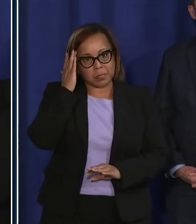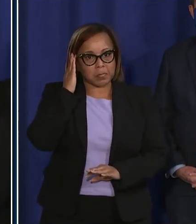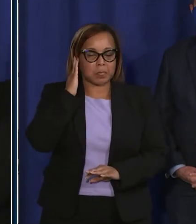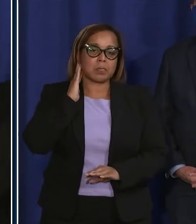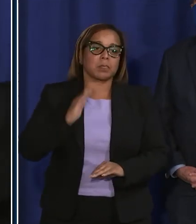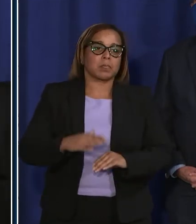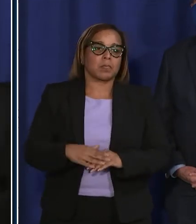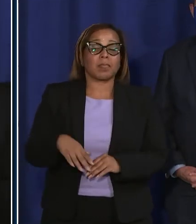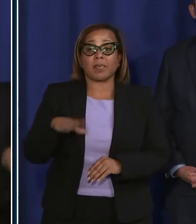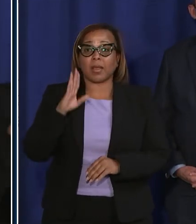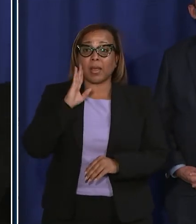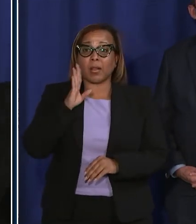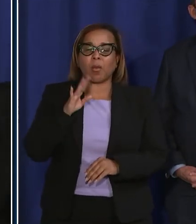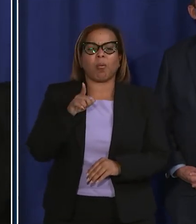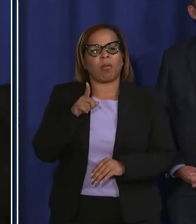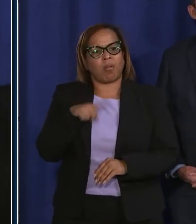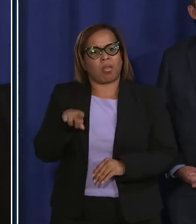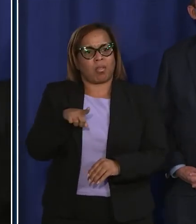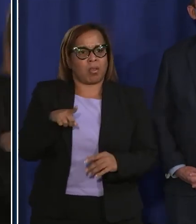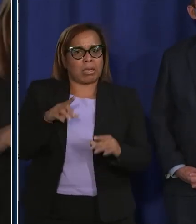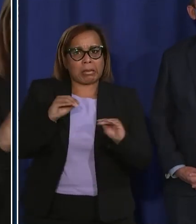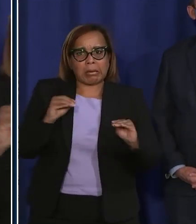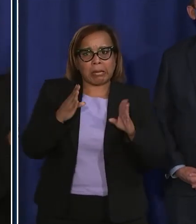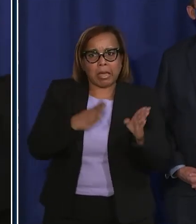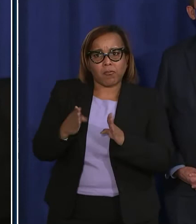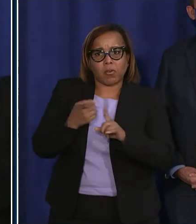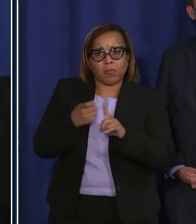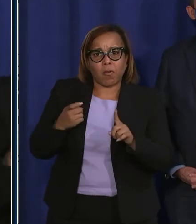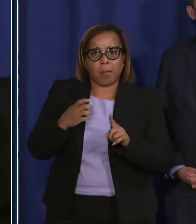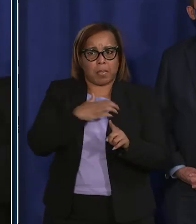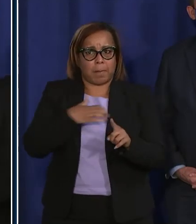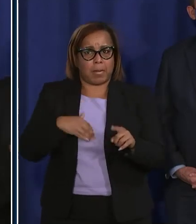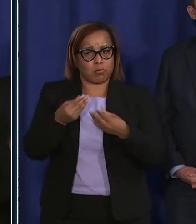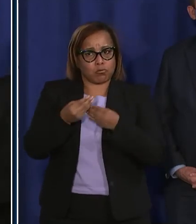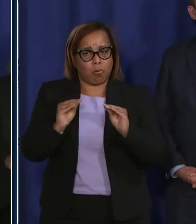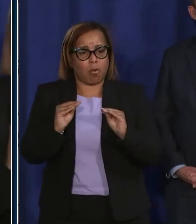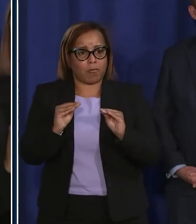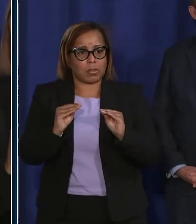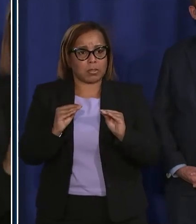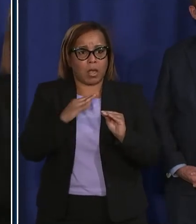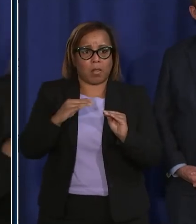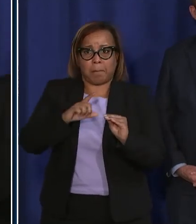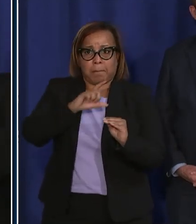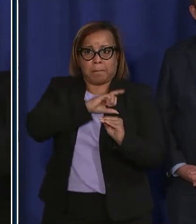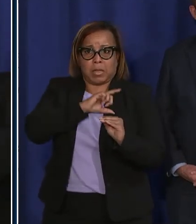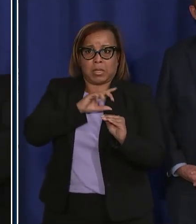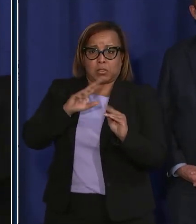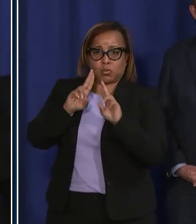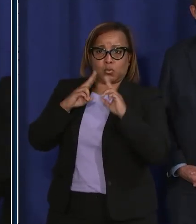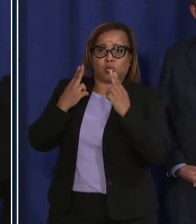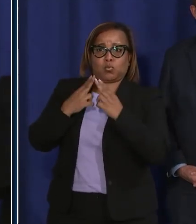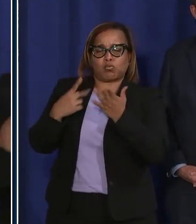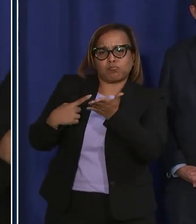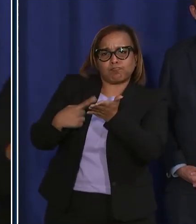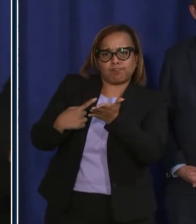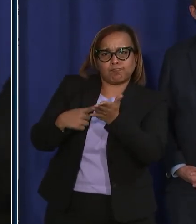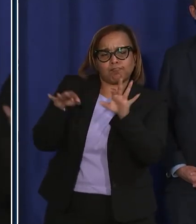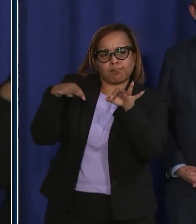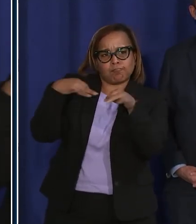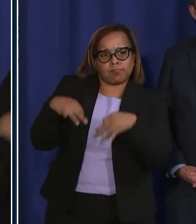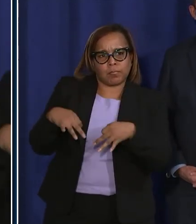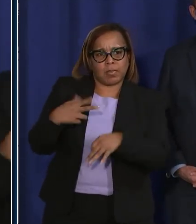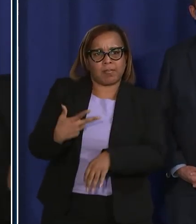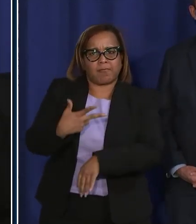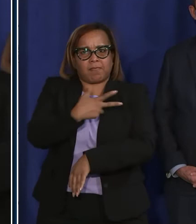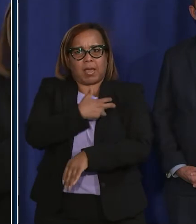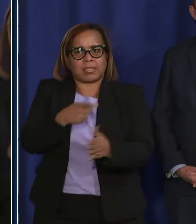Network. Hello. There has been any effort from the mayor's office and the police union to talk about this